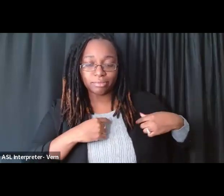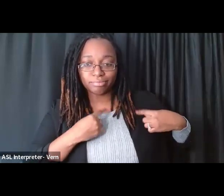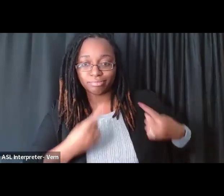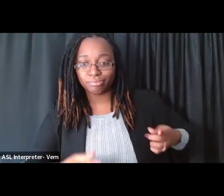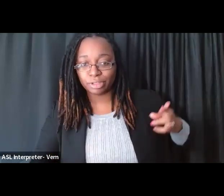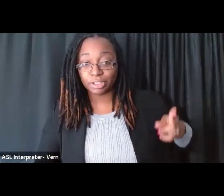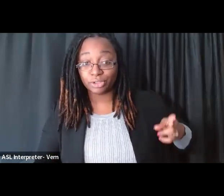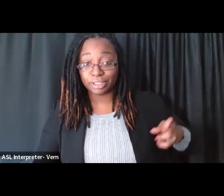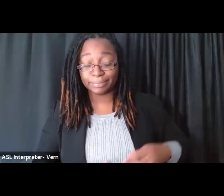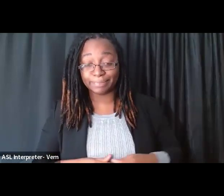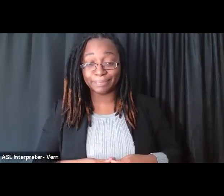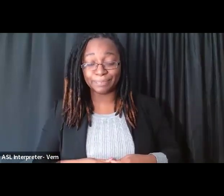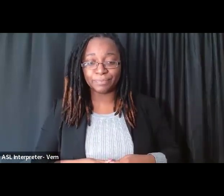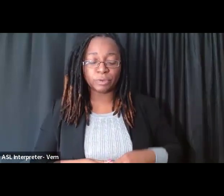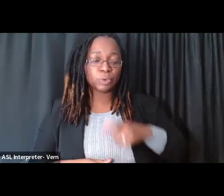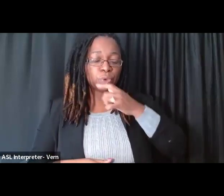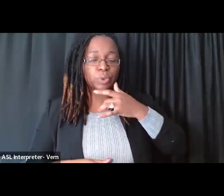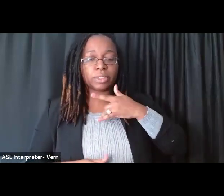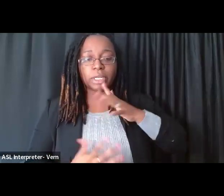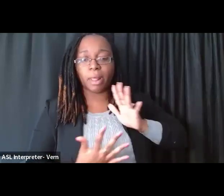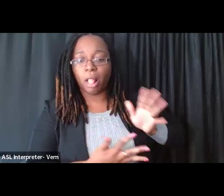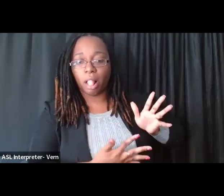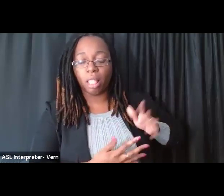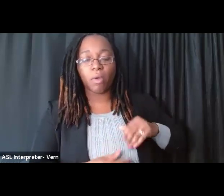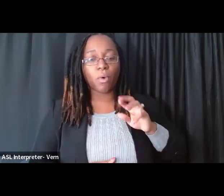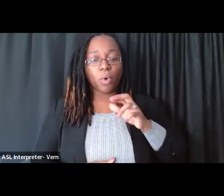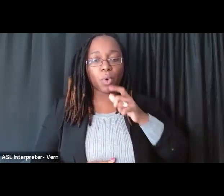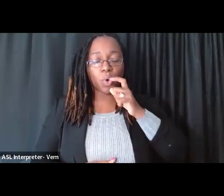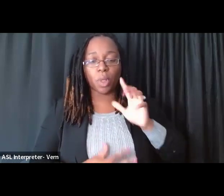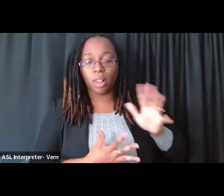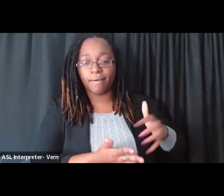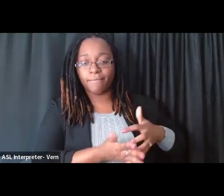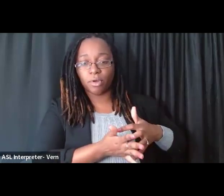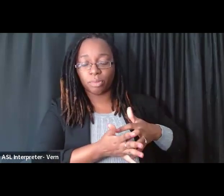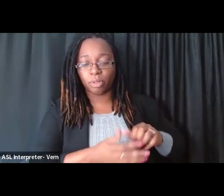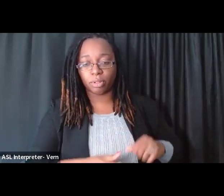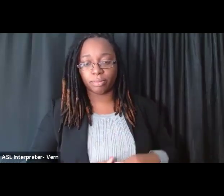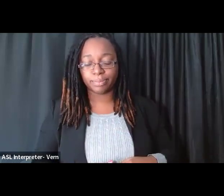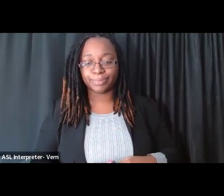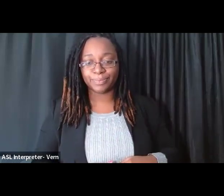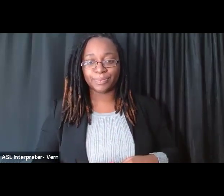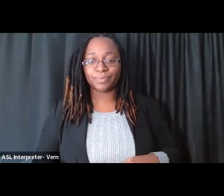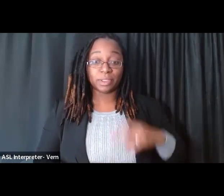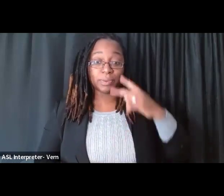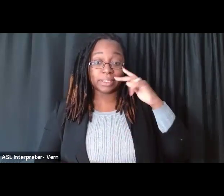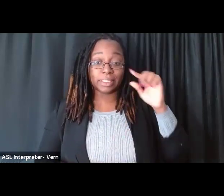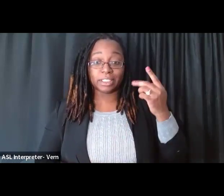done, and who gets left behind or who is left vulnerable by those ways. Seeing the gender